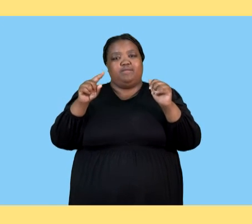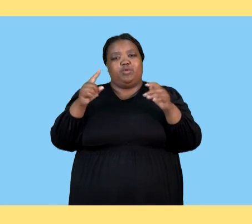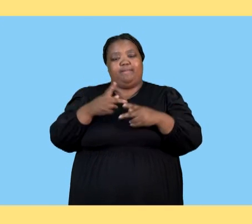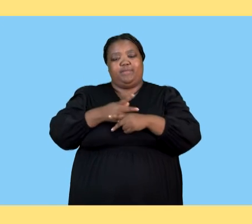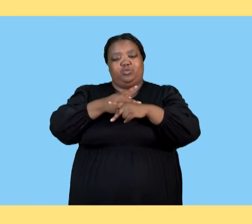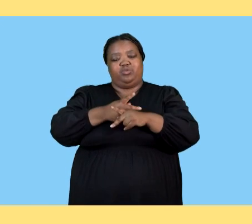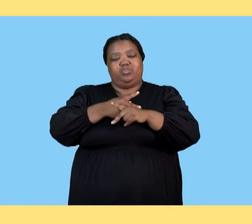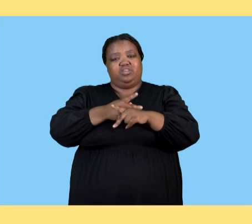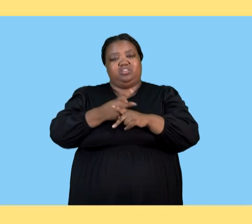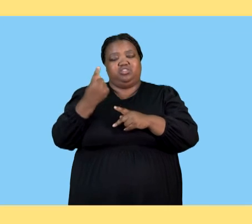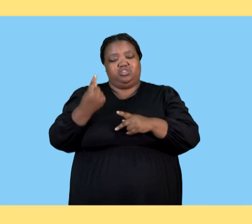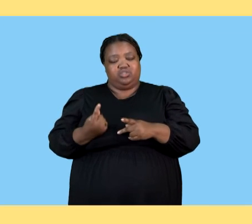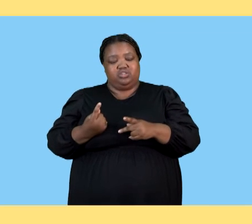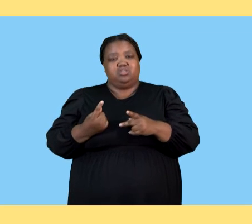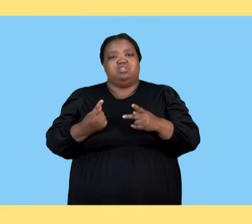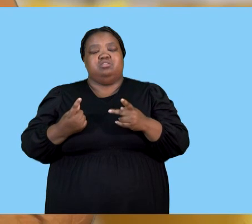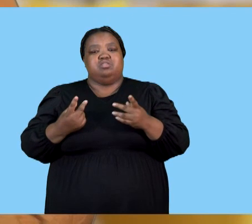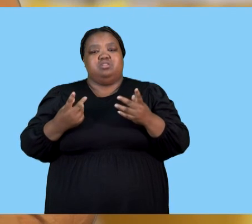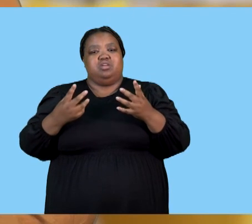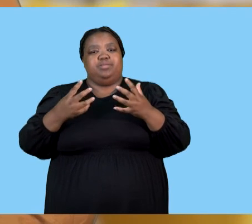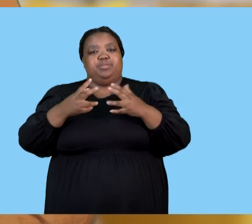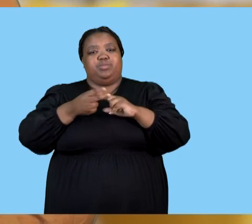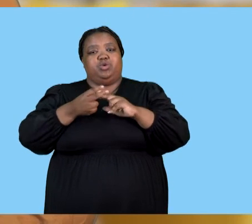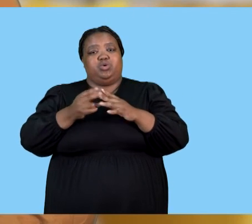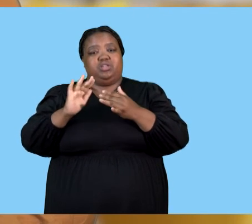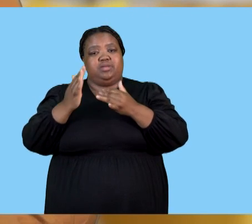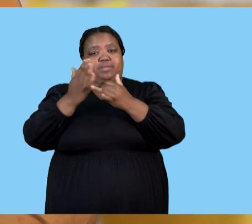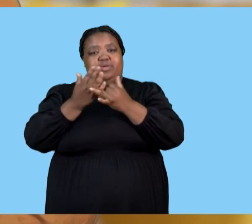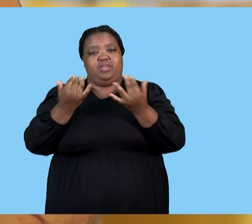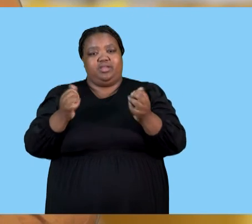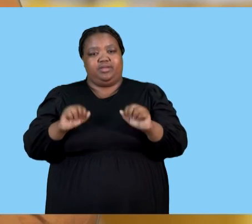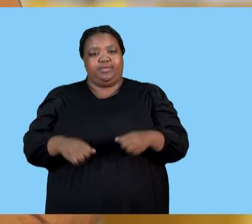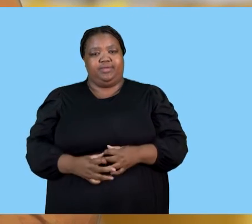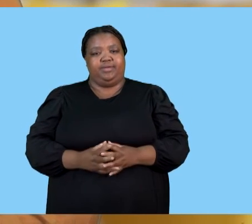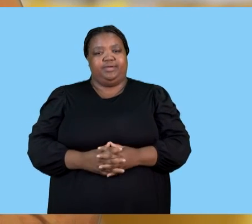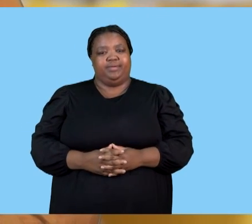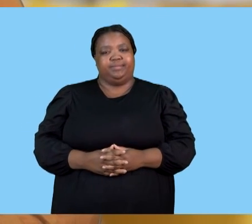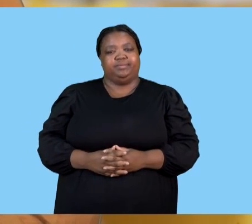per unit. Dear learners, let's go for an ad break and I'll see you shortly.